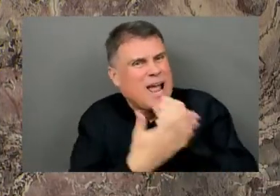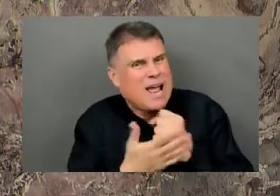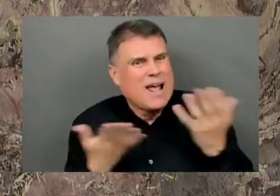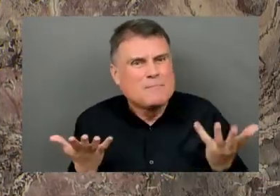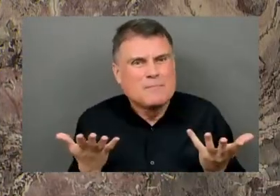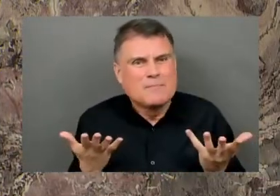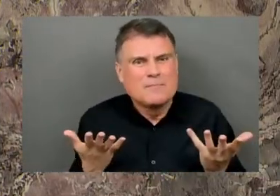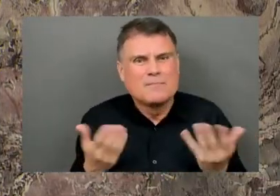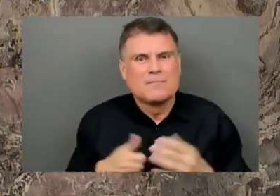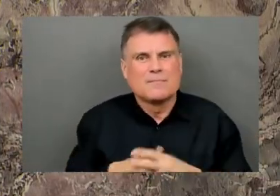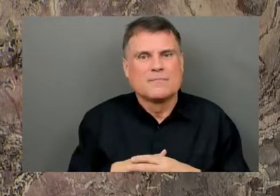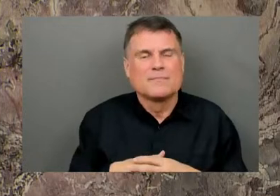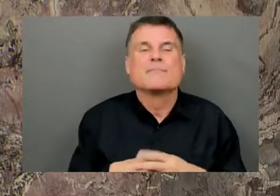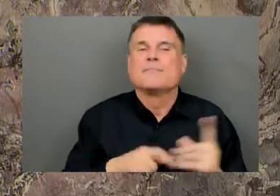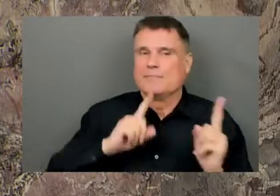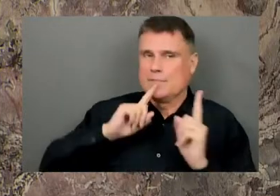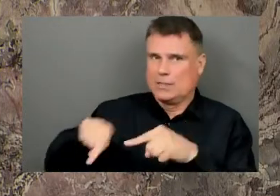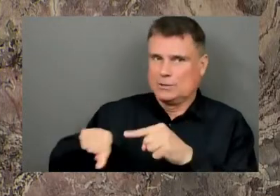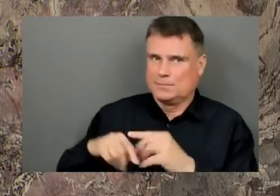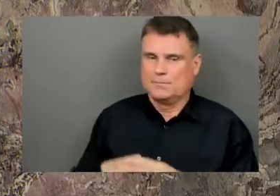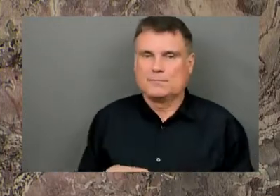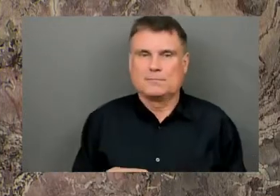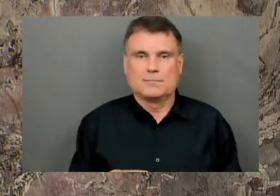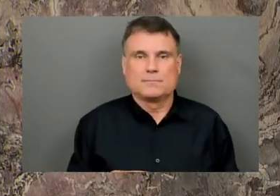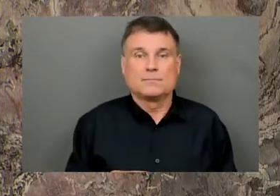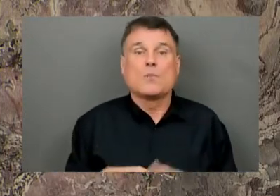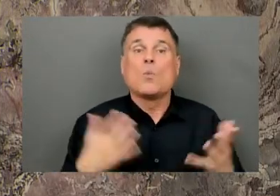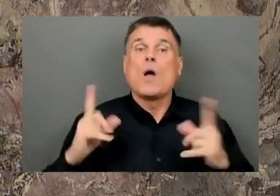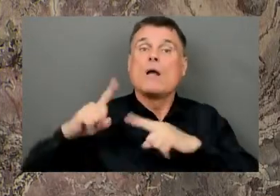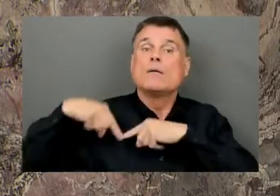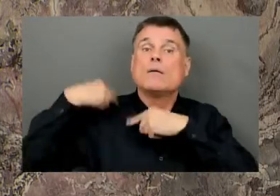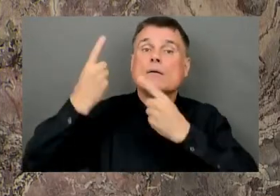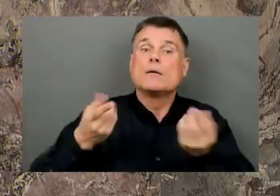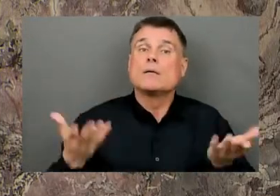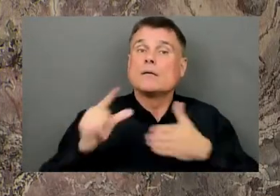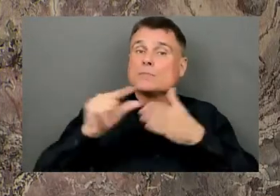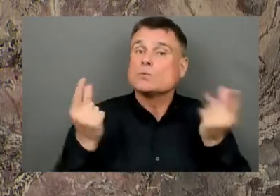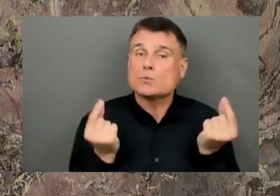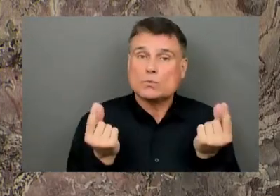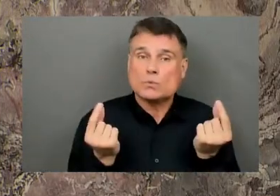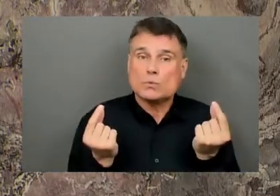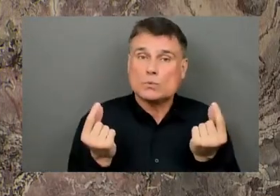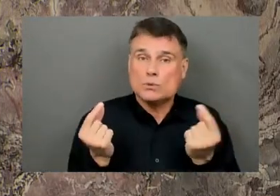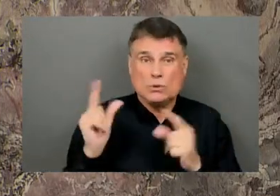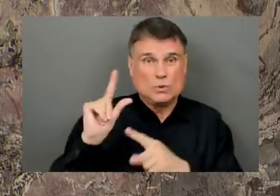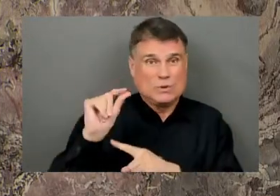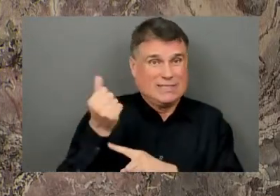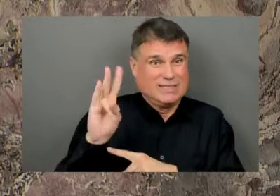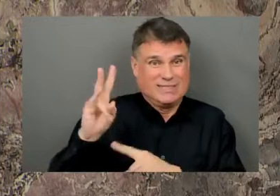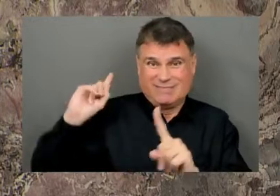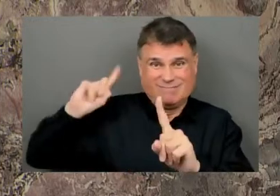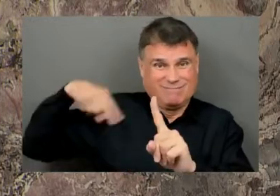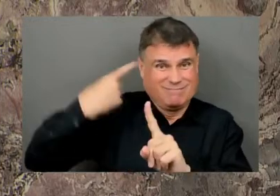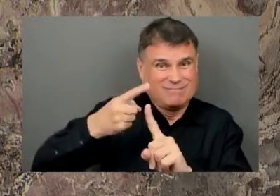since 2017 has been for people. Whether it's cutting childcare costs by